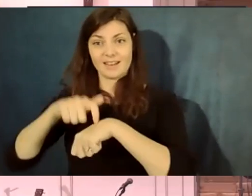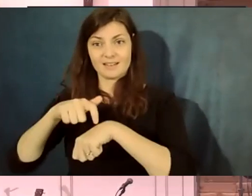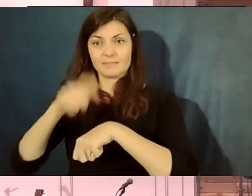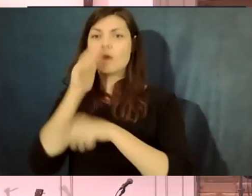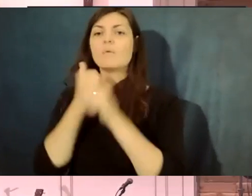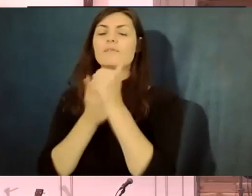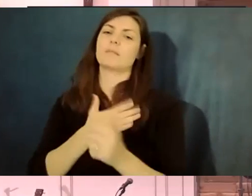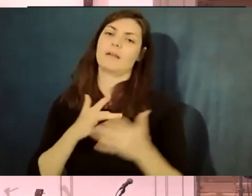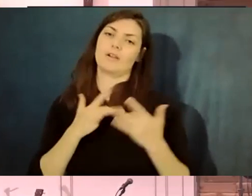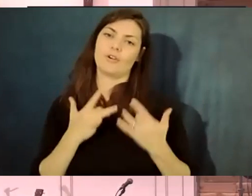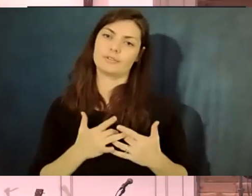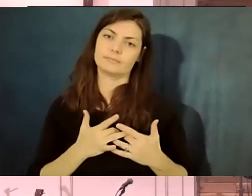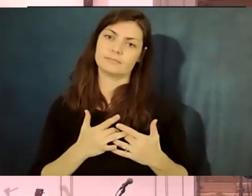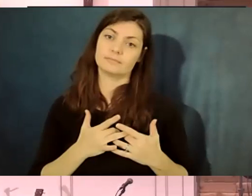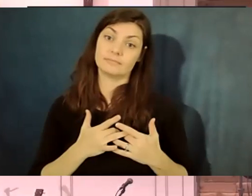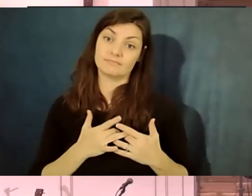going to follow my heart.